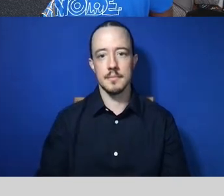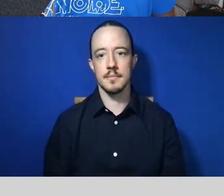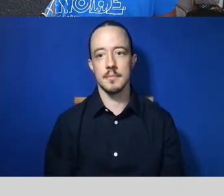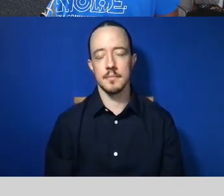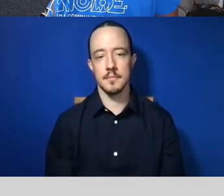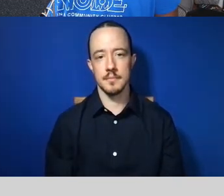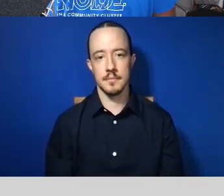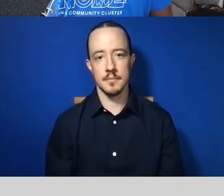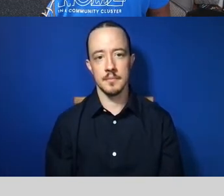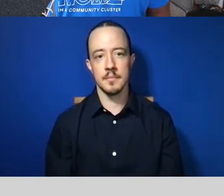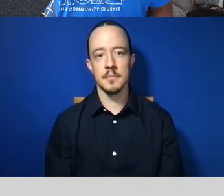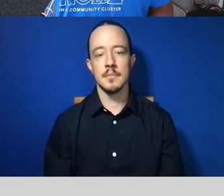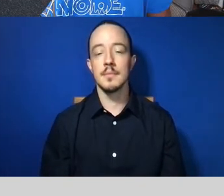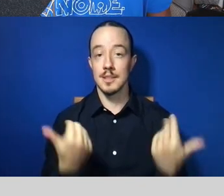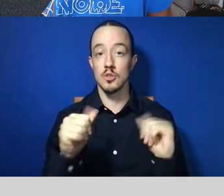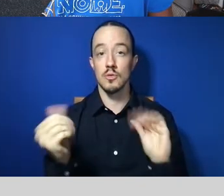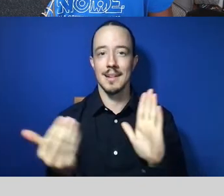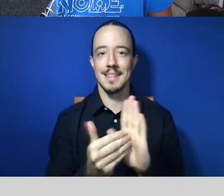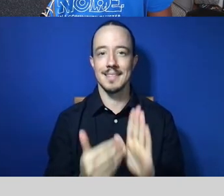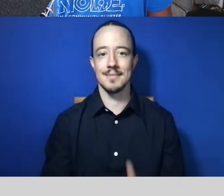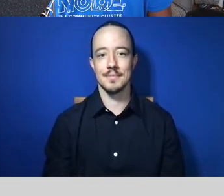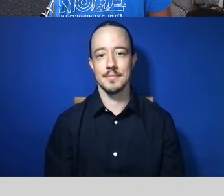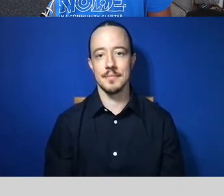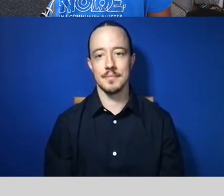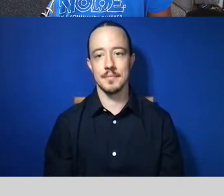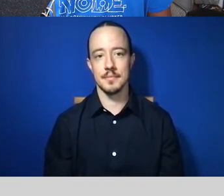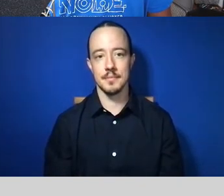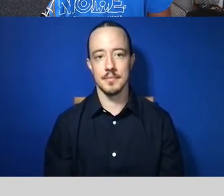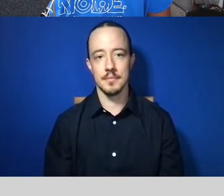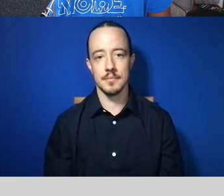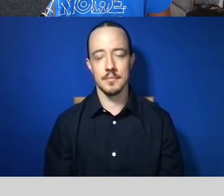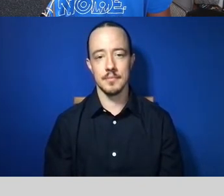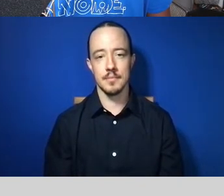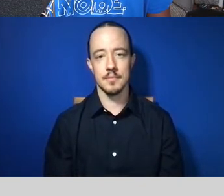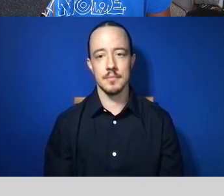in it. We hit okay. Let's try that again.